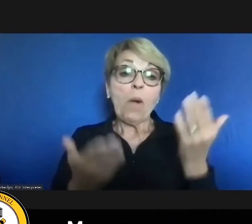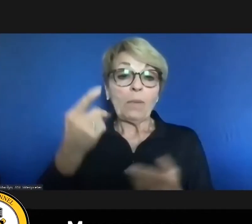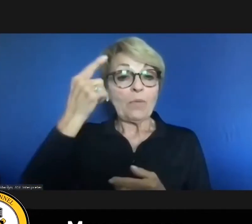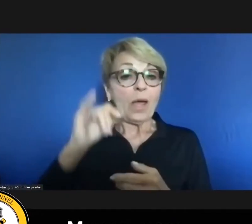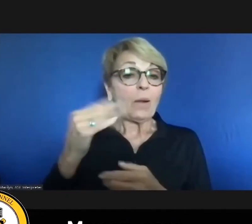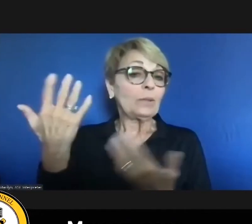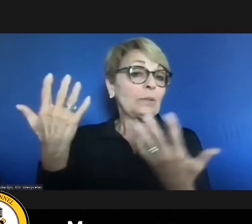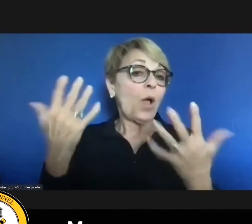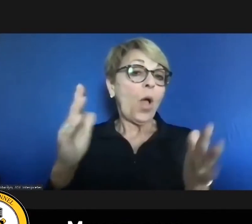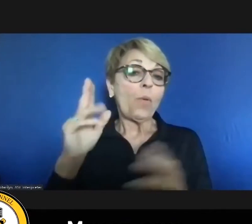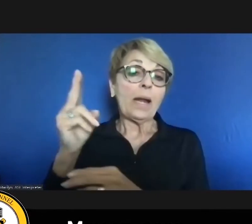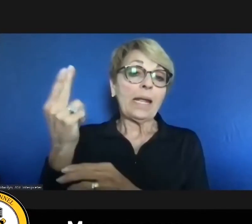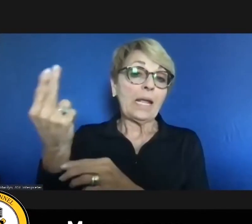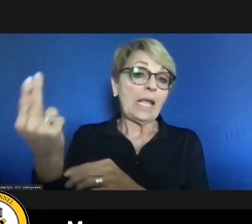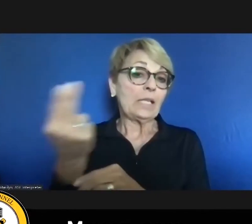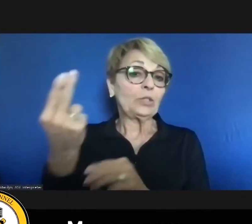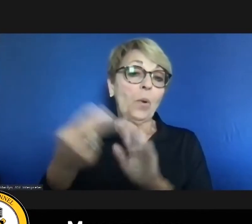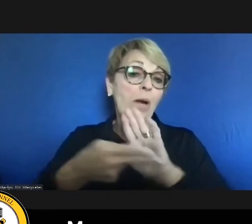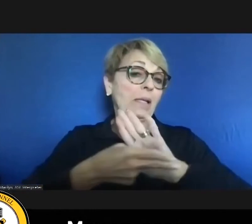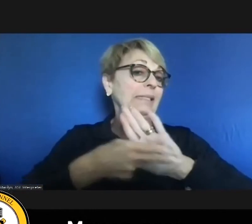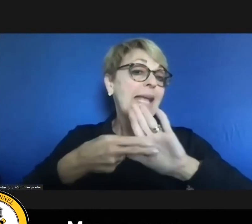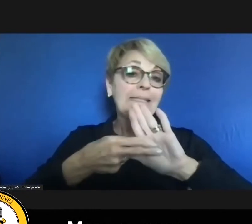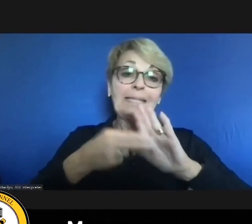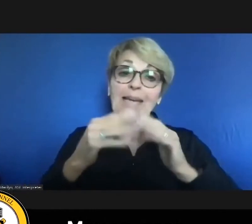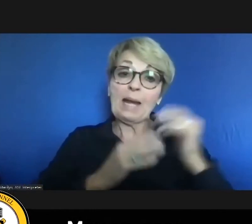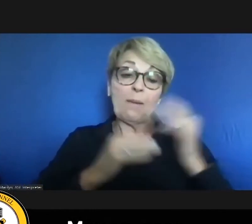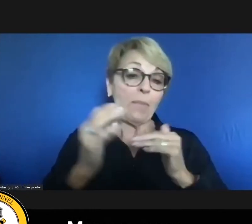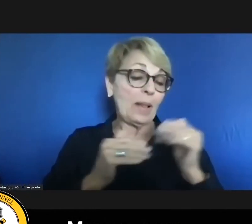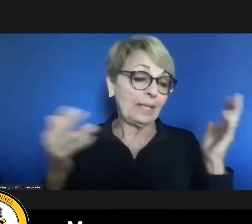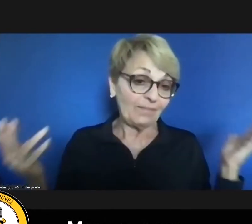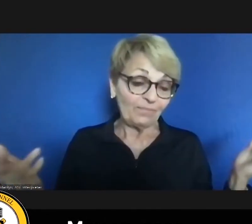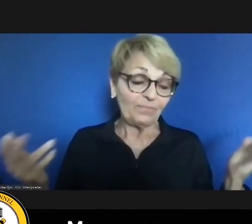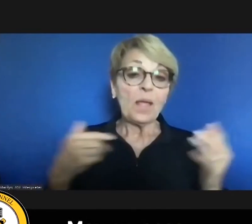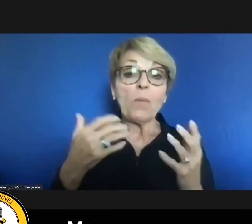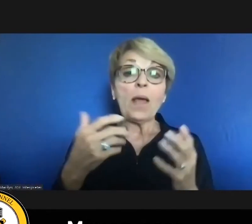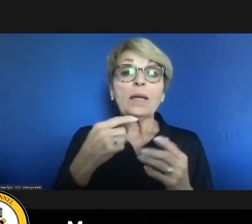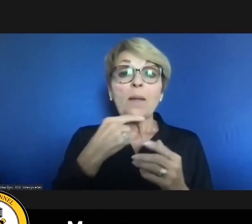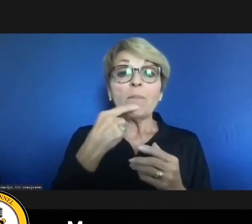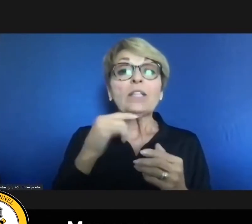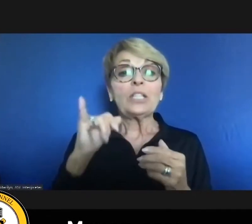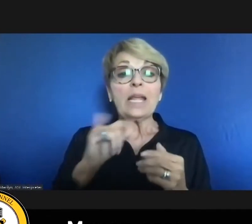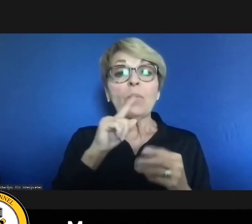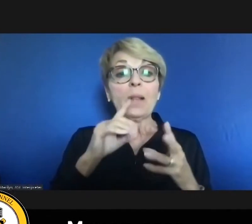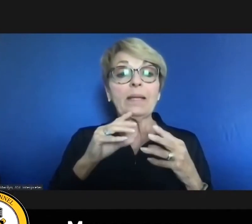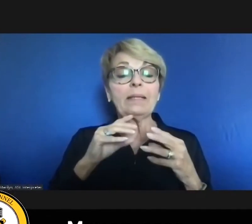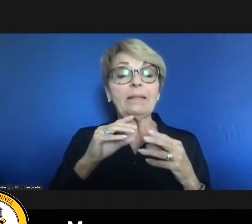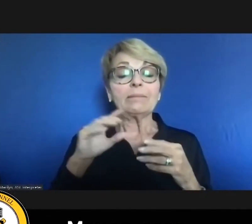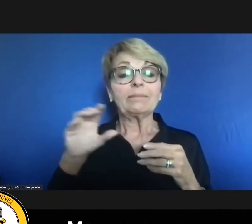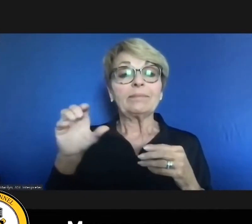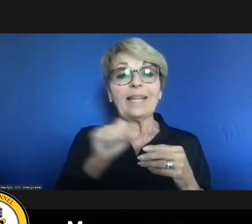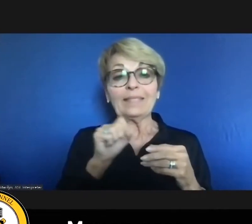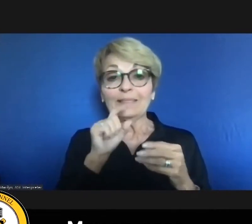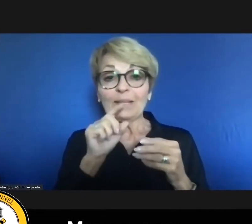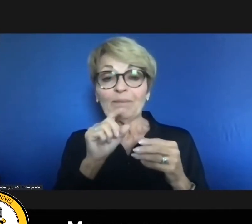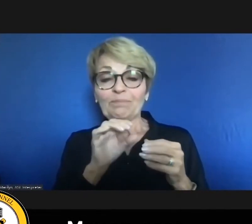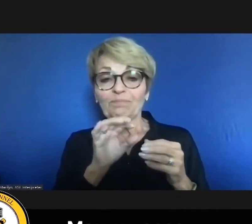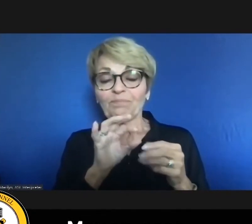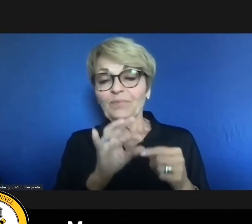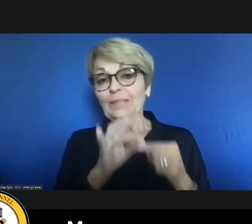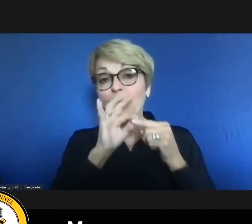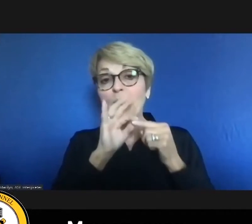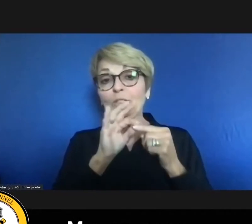designated building. So I just wanted to mention that it takes on special meaning for me and my family,